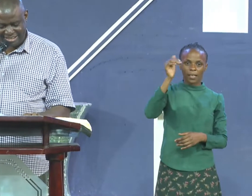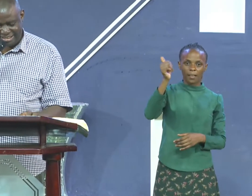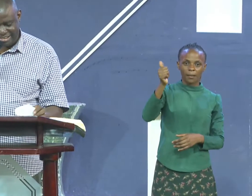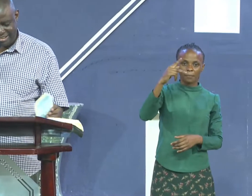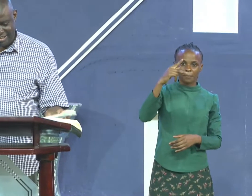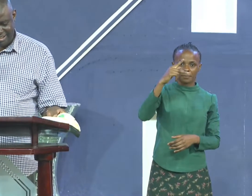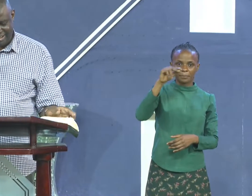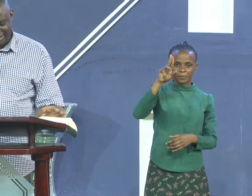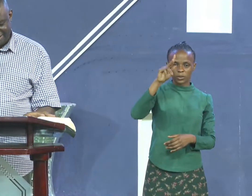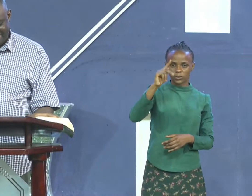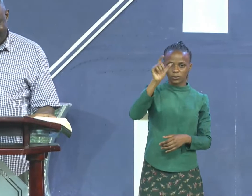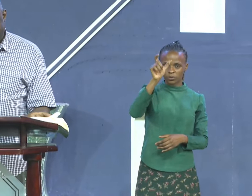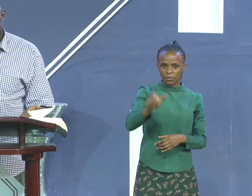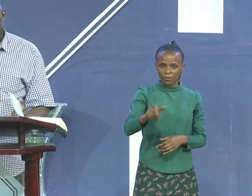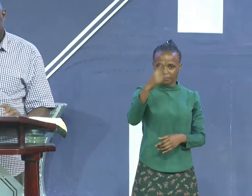2.